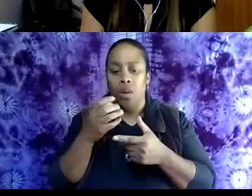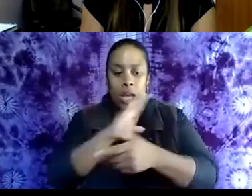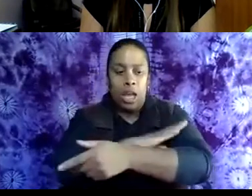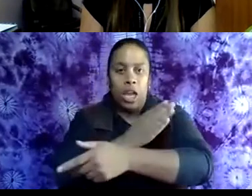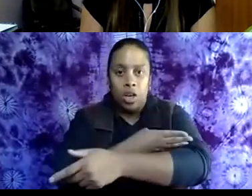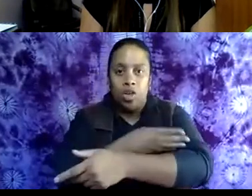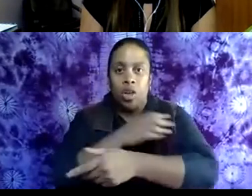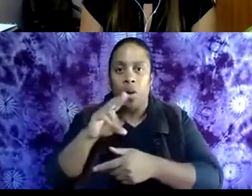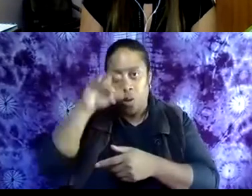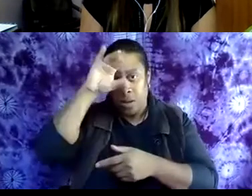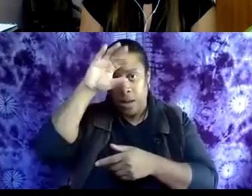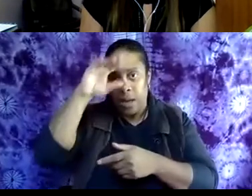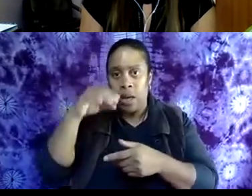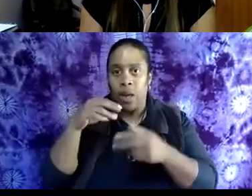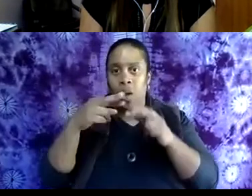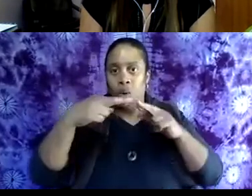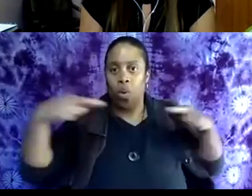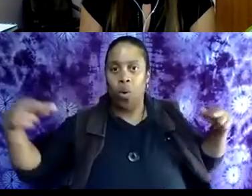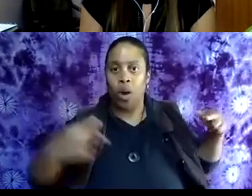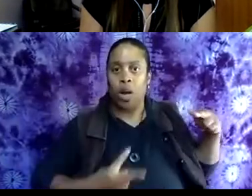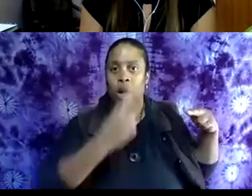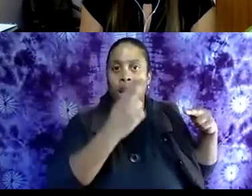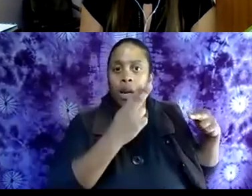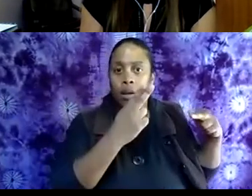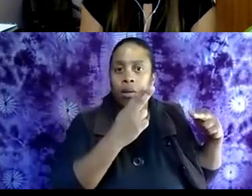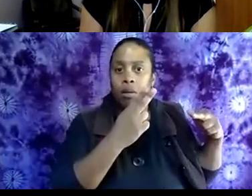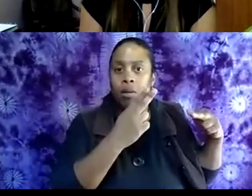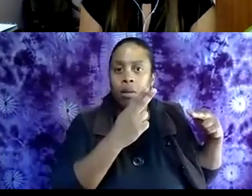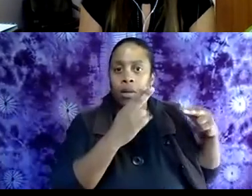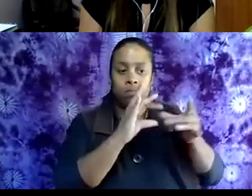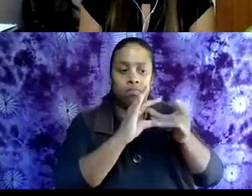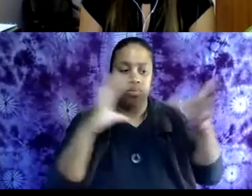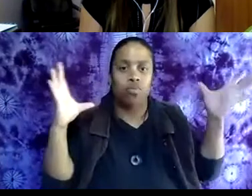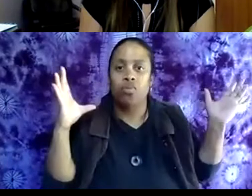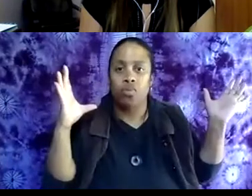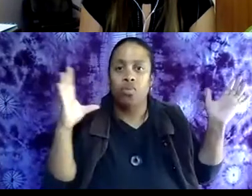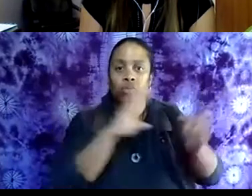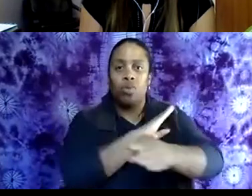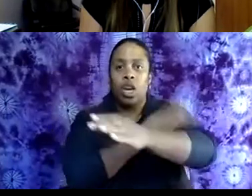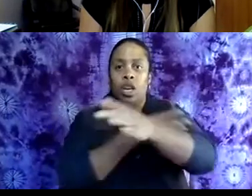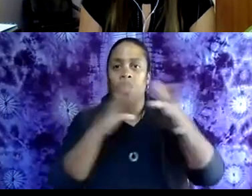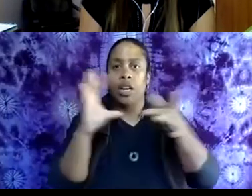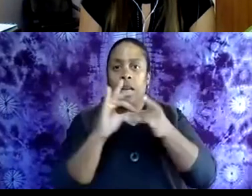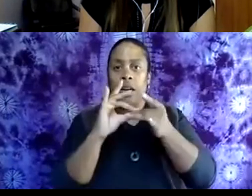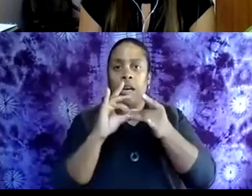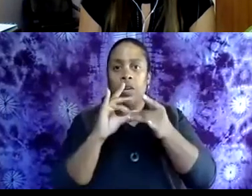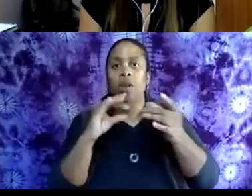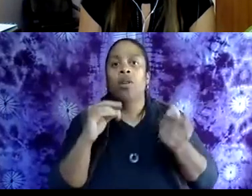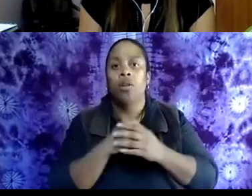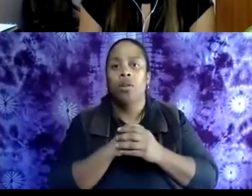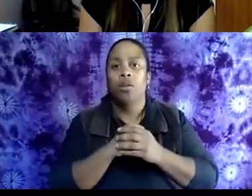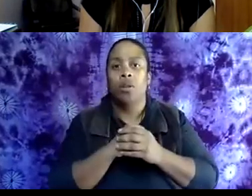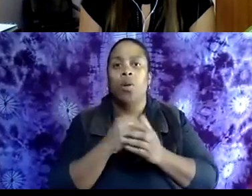cutting, some sort of that, which cuts the energetic connection. So that's a way that you want to deal with it. So I want